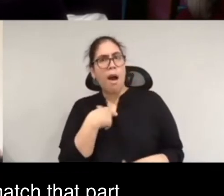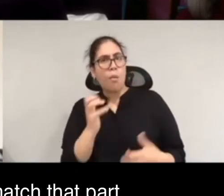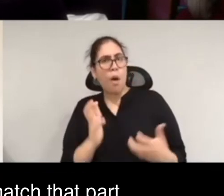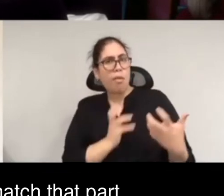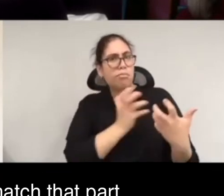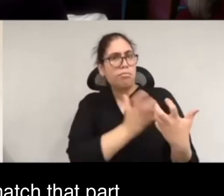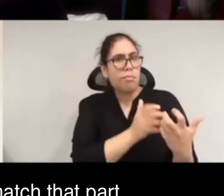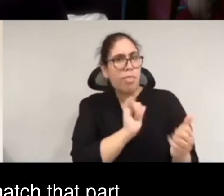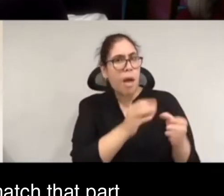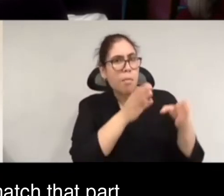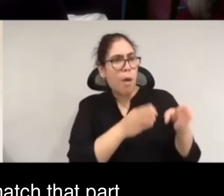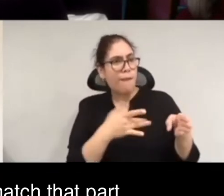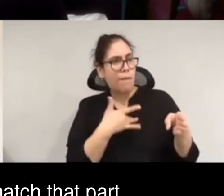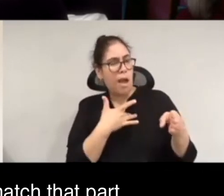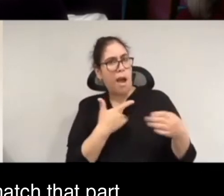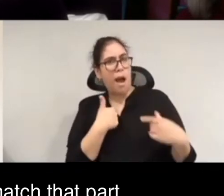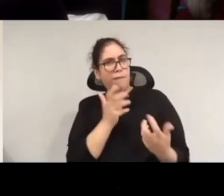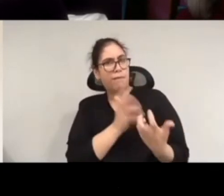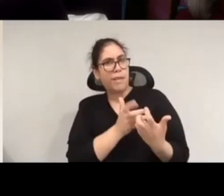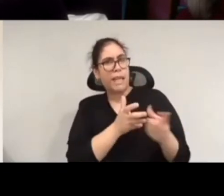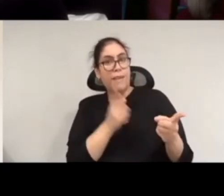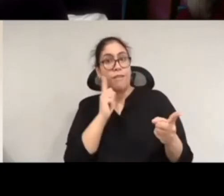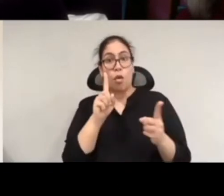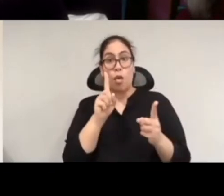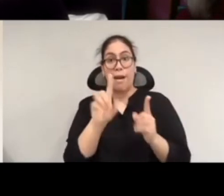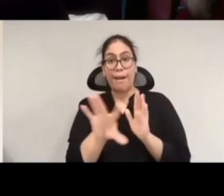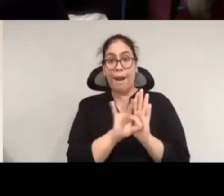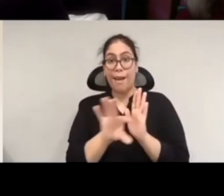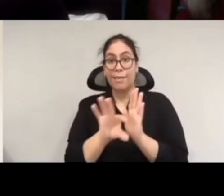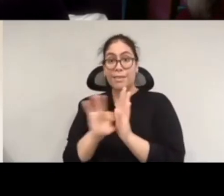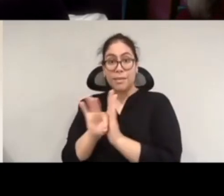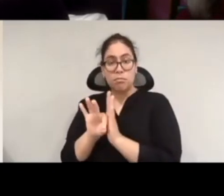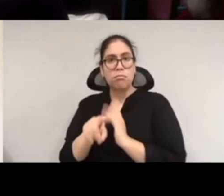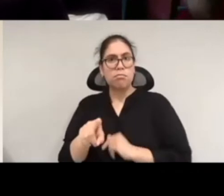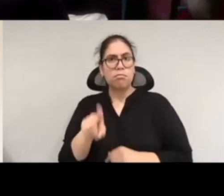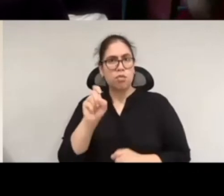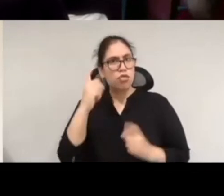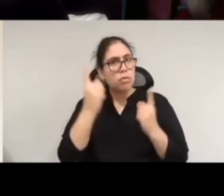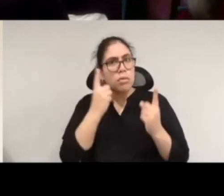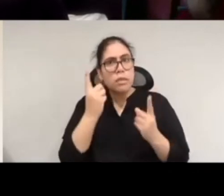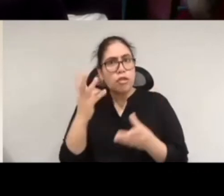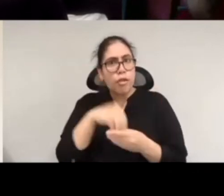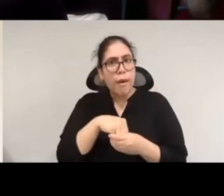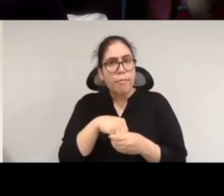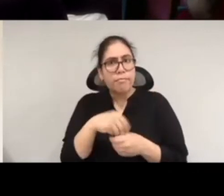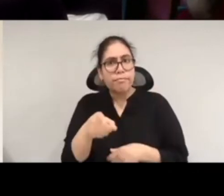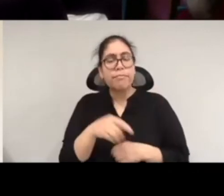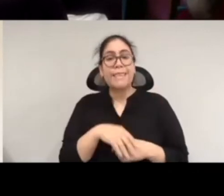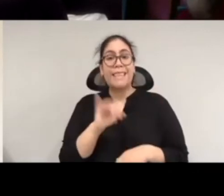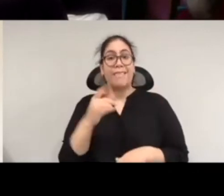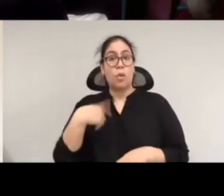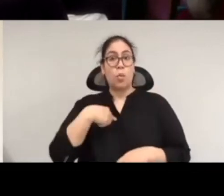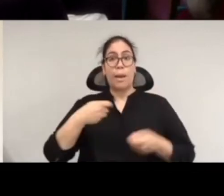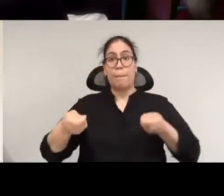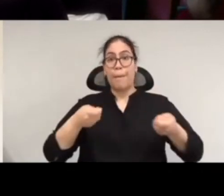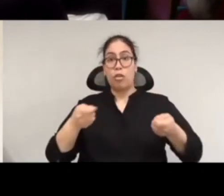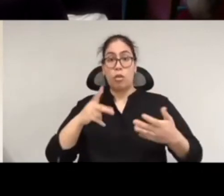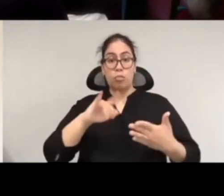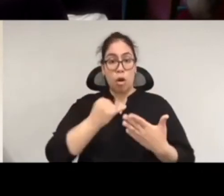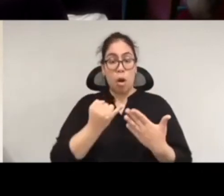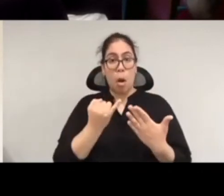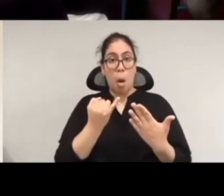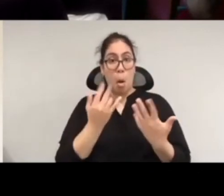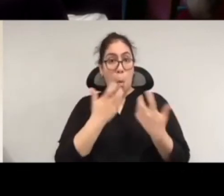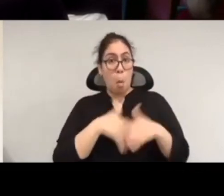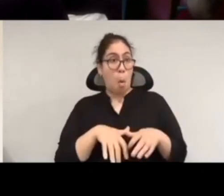match that part in authentic casting, that should be considered as well. If we are managing that project and it works well for